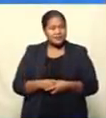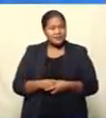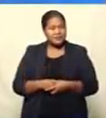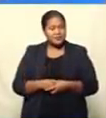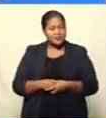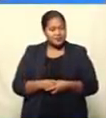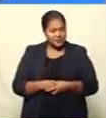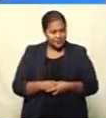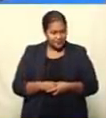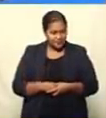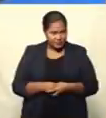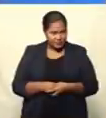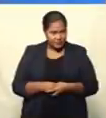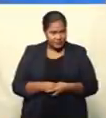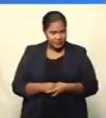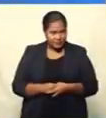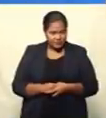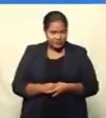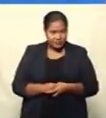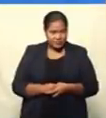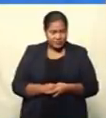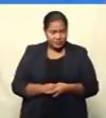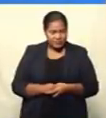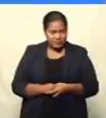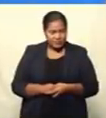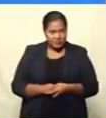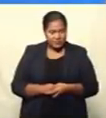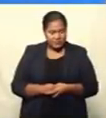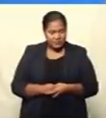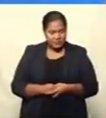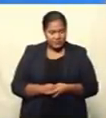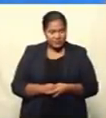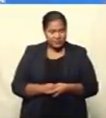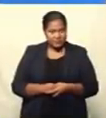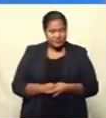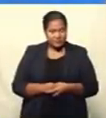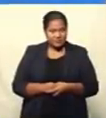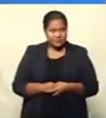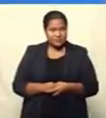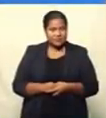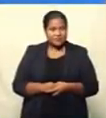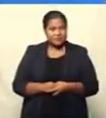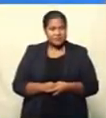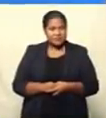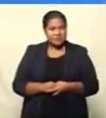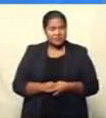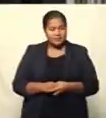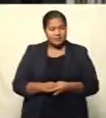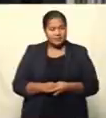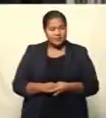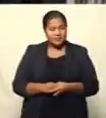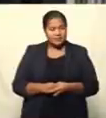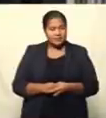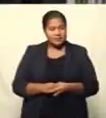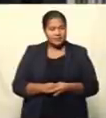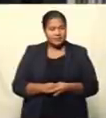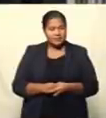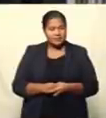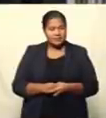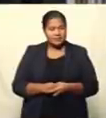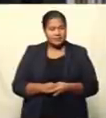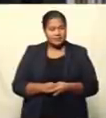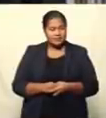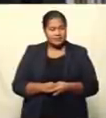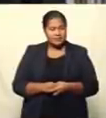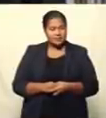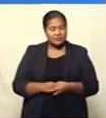some of these funeral gatherings went up to 100 persons. And what was done was that they split up the 100 persons into 5 bubbles of